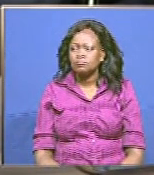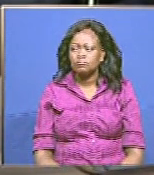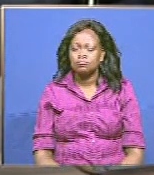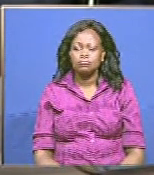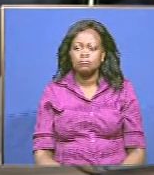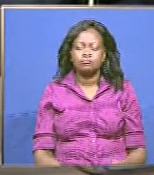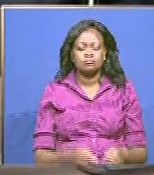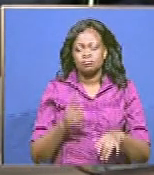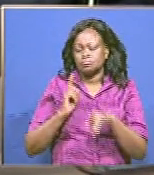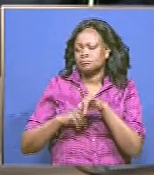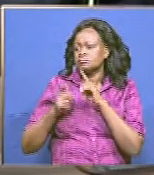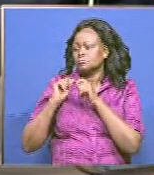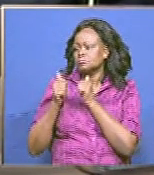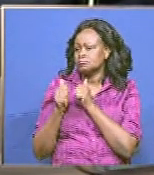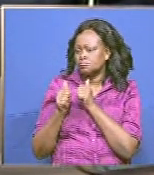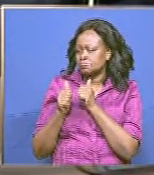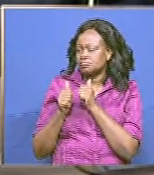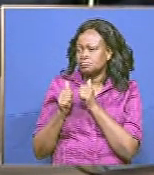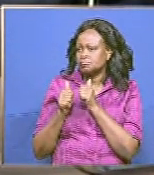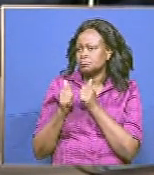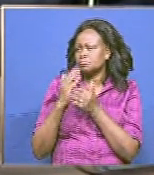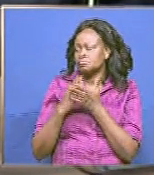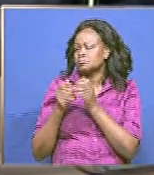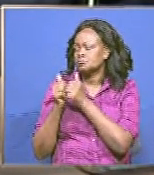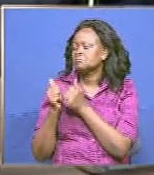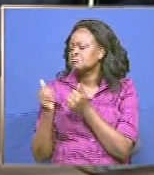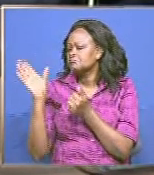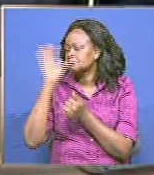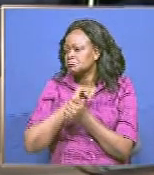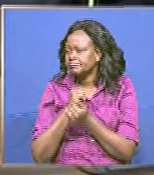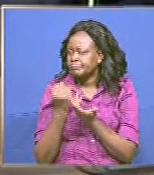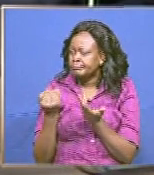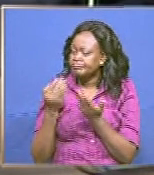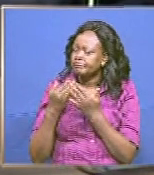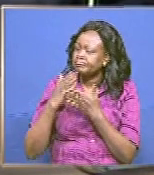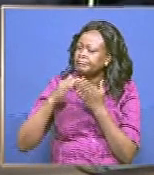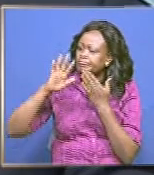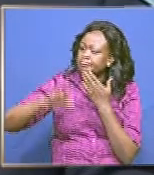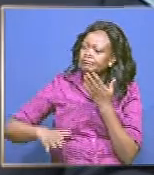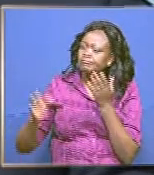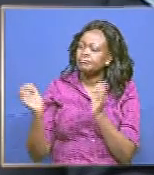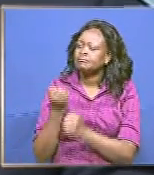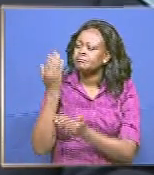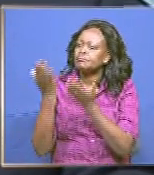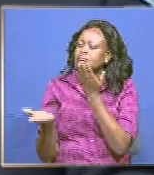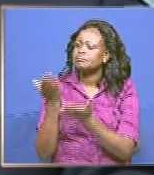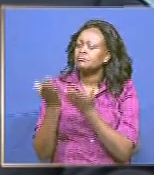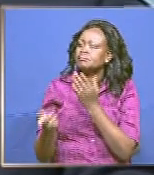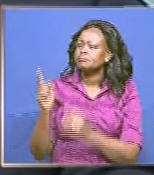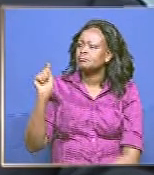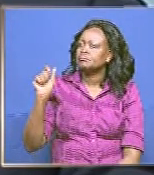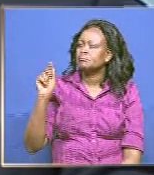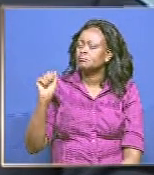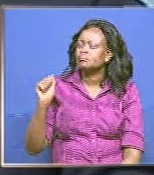So in terms of competencies, you'll find certain competencies are lacking, certain are lower. You cannot compare competencies in Tana or in other